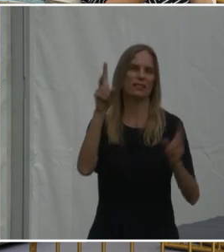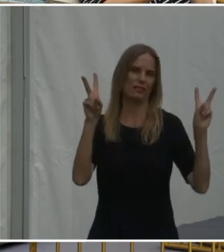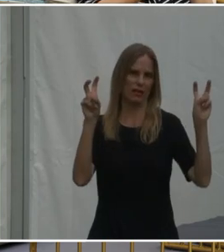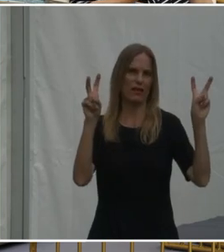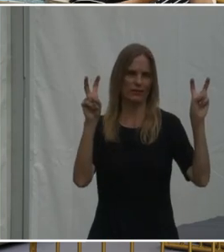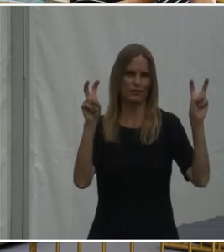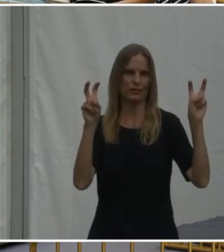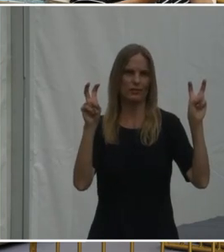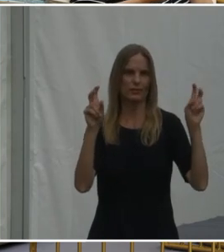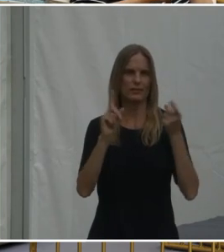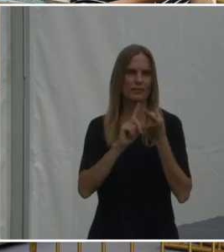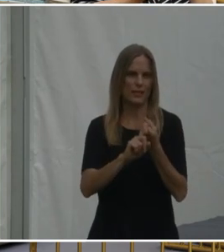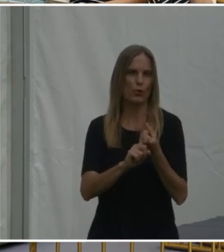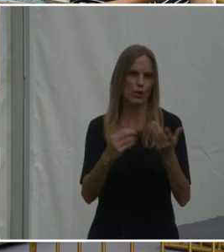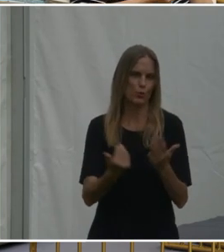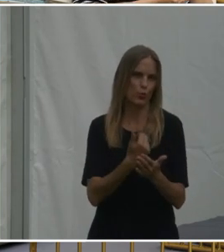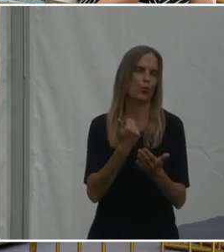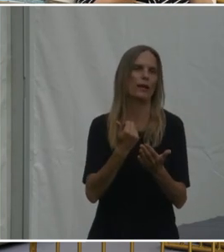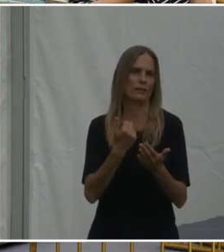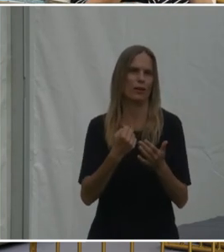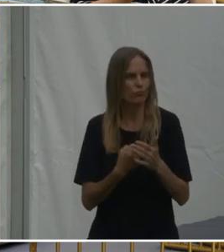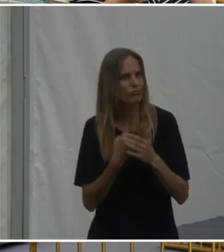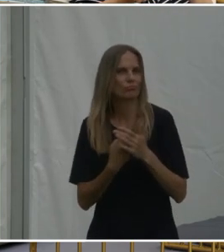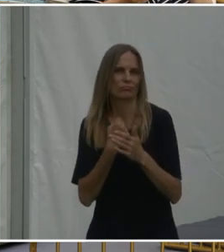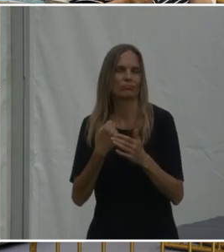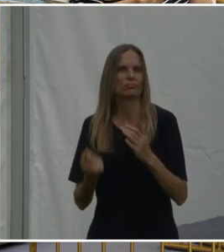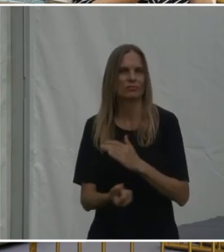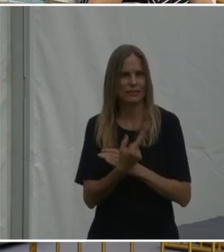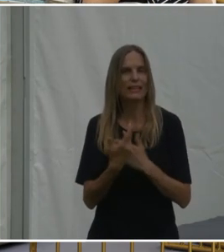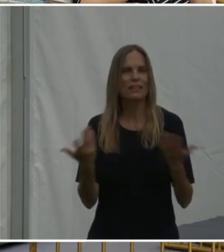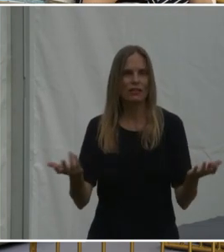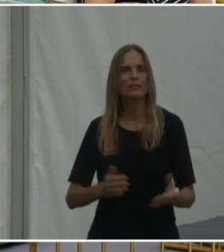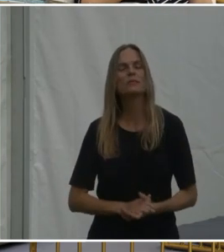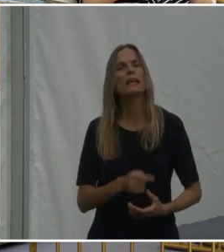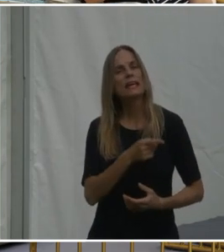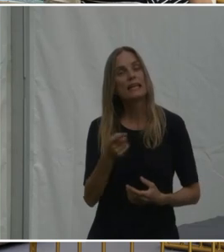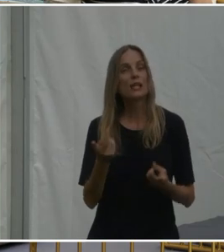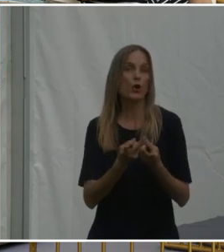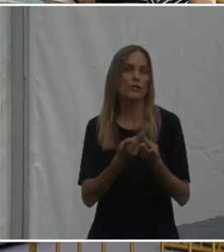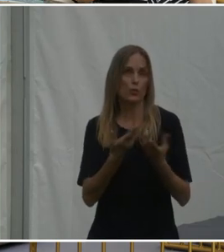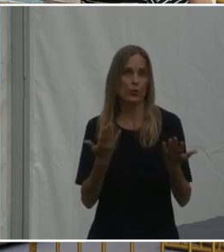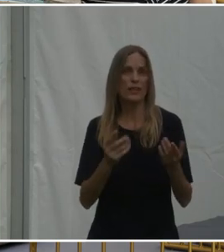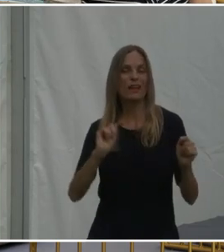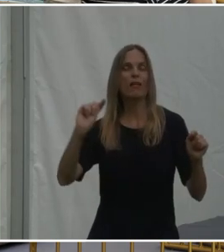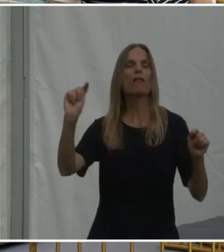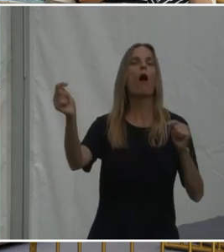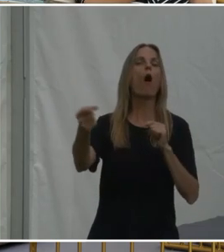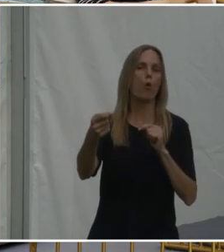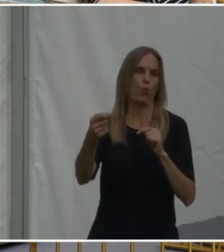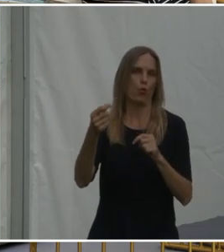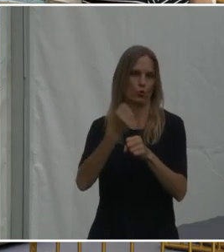which in terms of how we understand it, is really a temporary migrant type. So they work remotely cross-border to